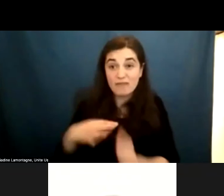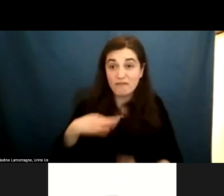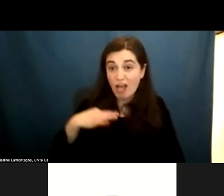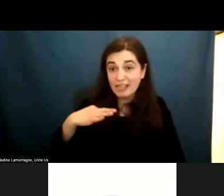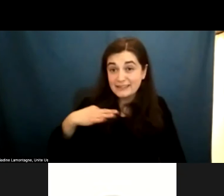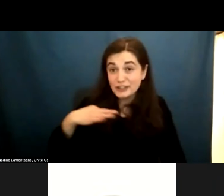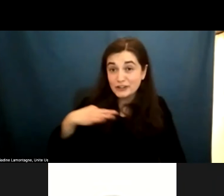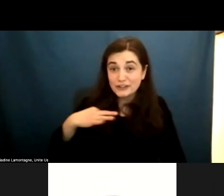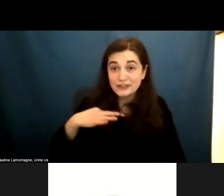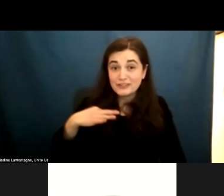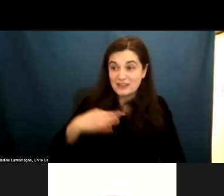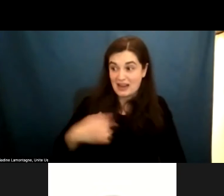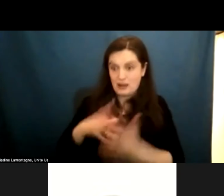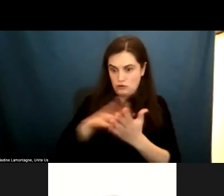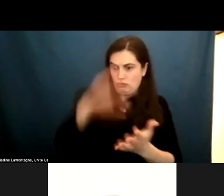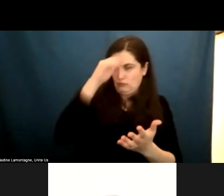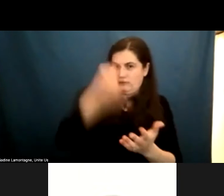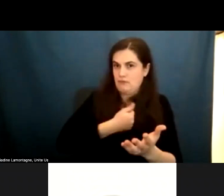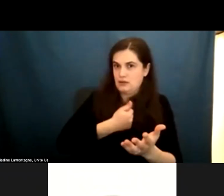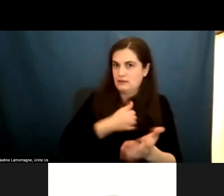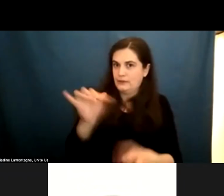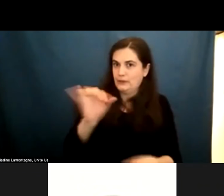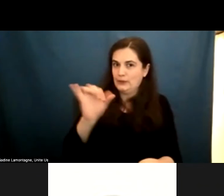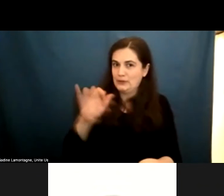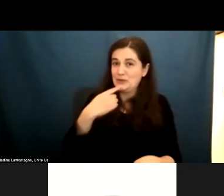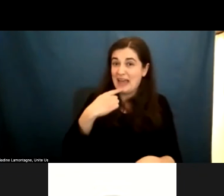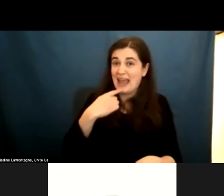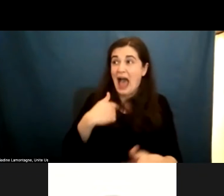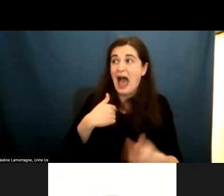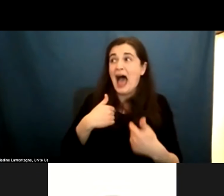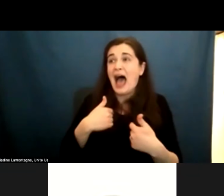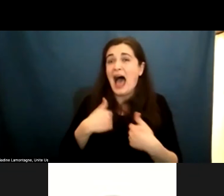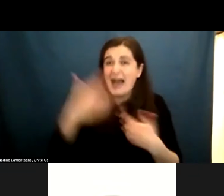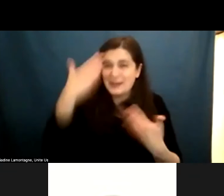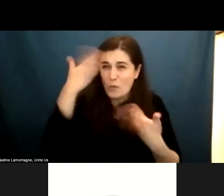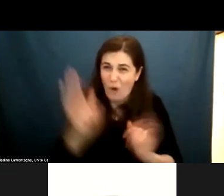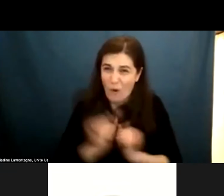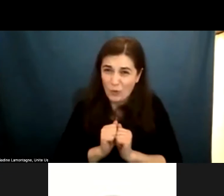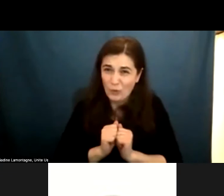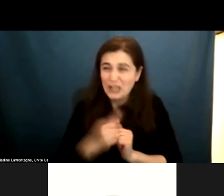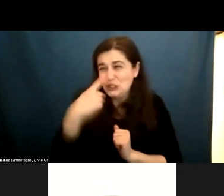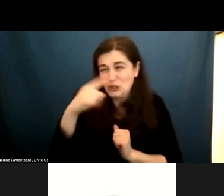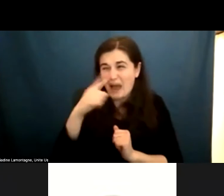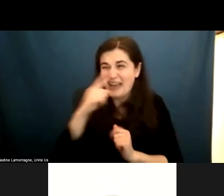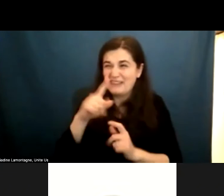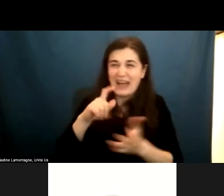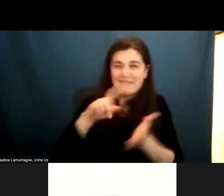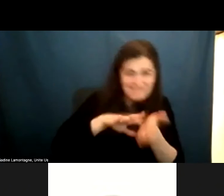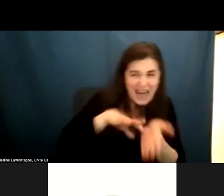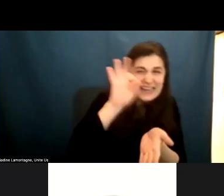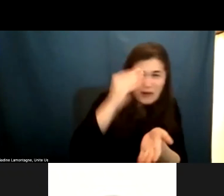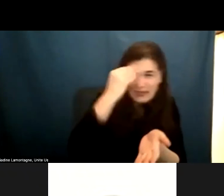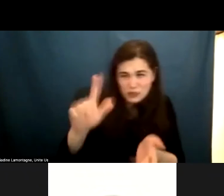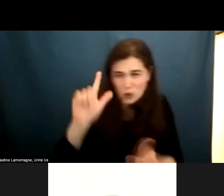learn myself is saying, I don't know, and can I get back to you is so important. I mean, I can't